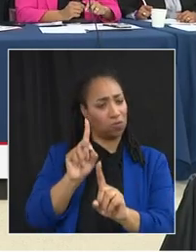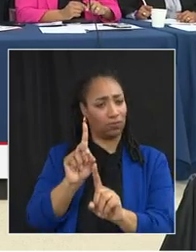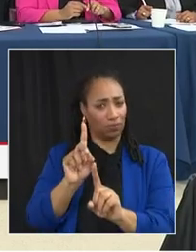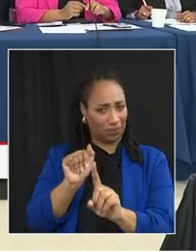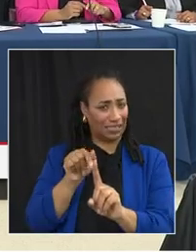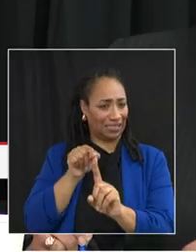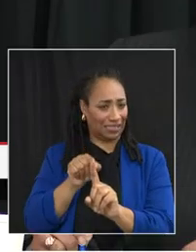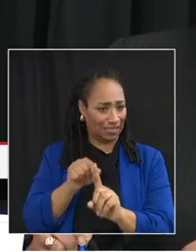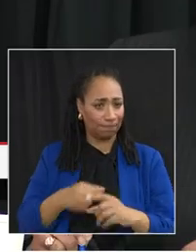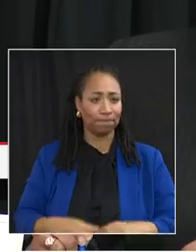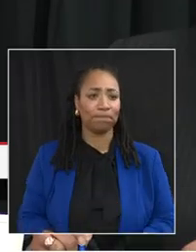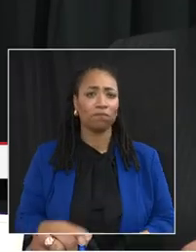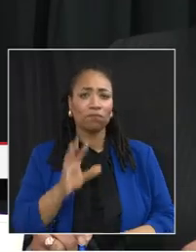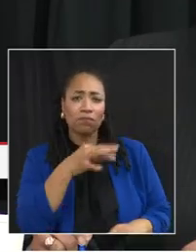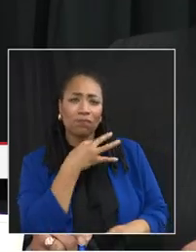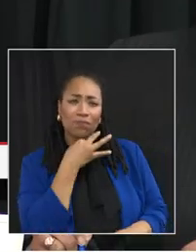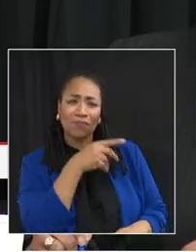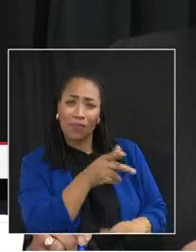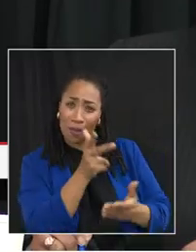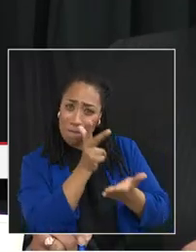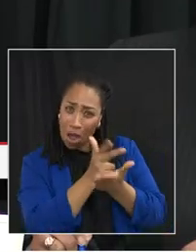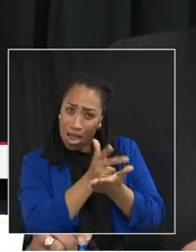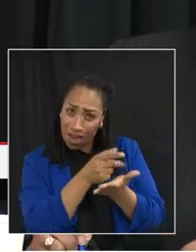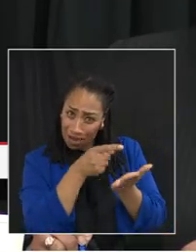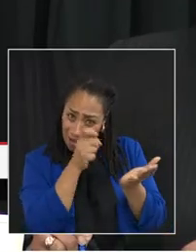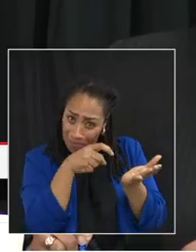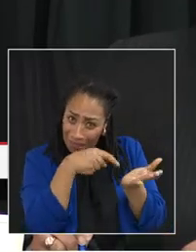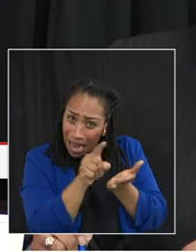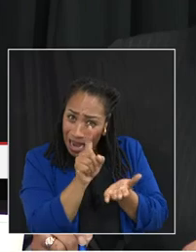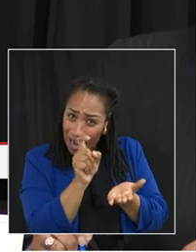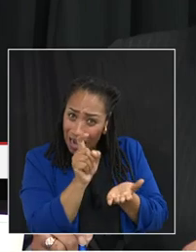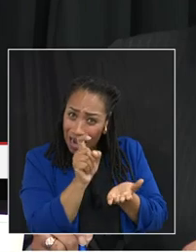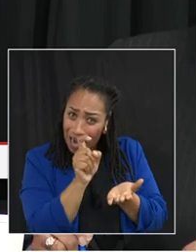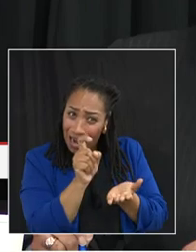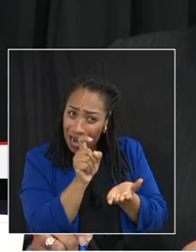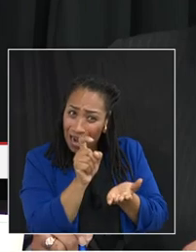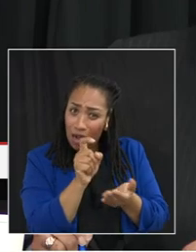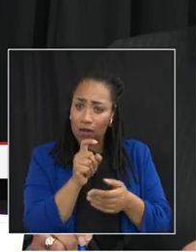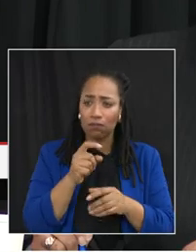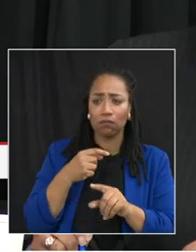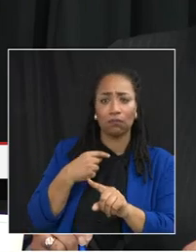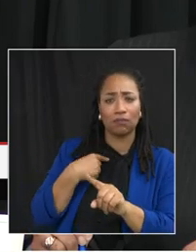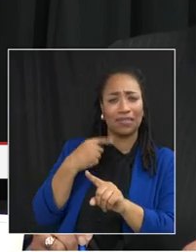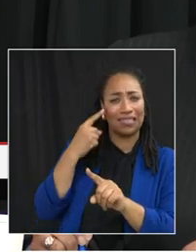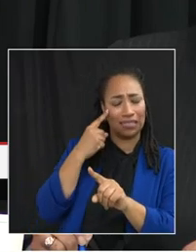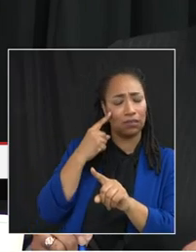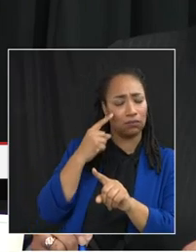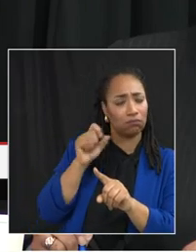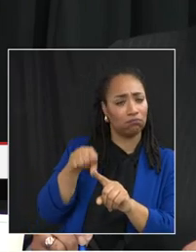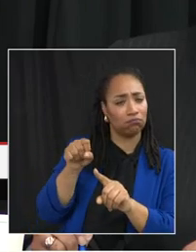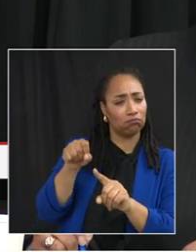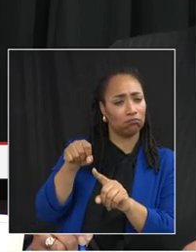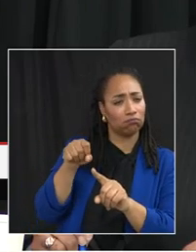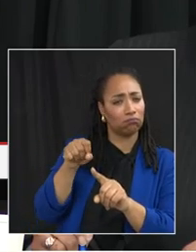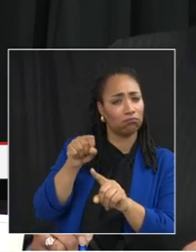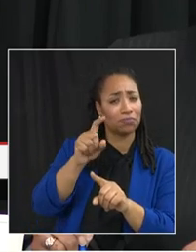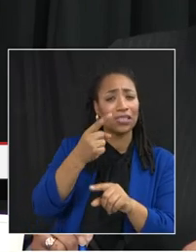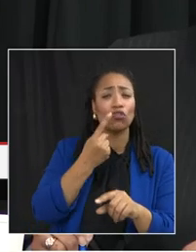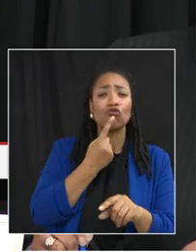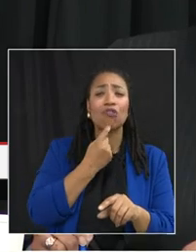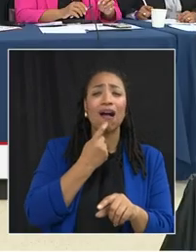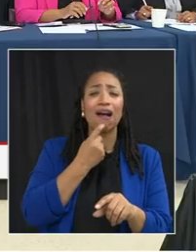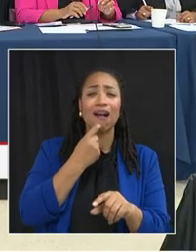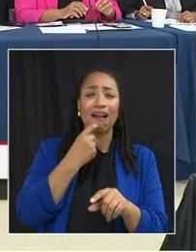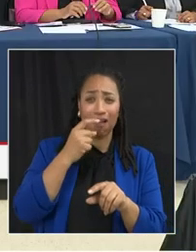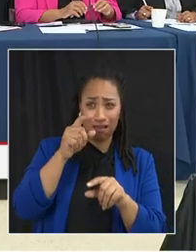I think that's the case that you pay. Okay. Yeah. So the red meters are there just easy